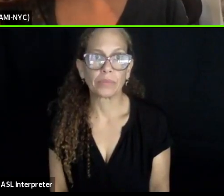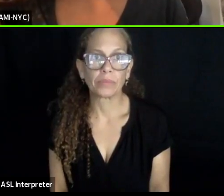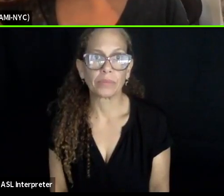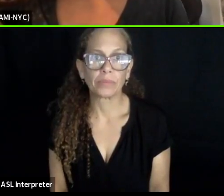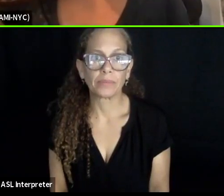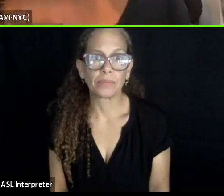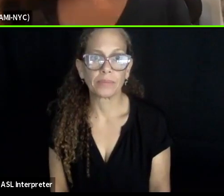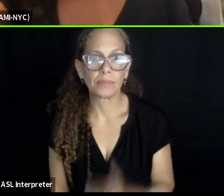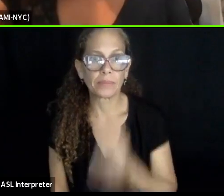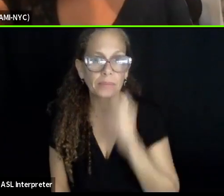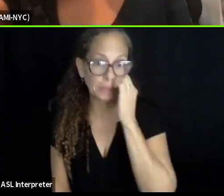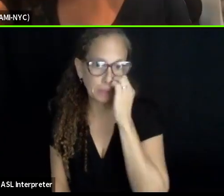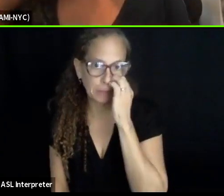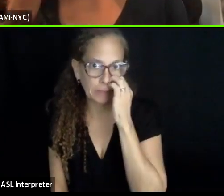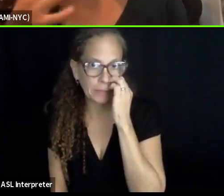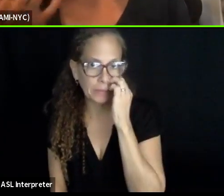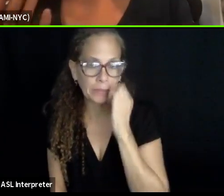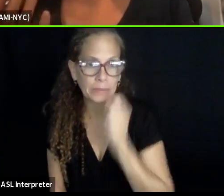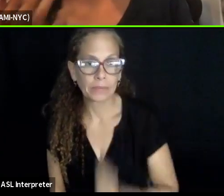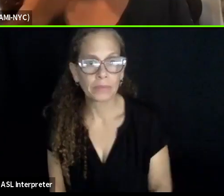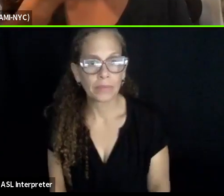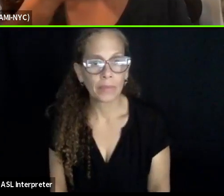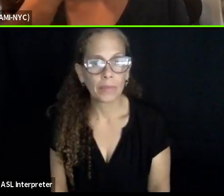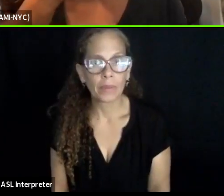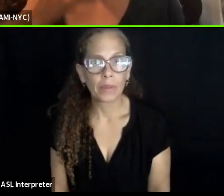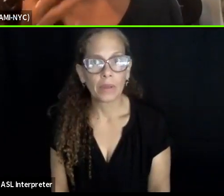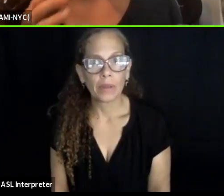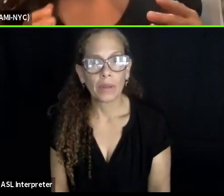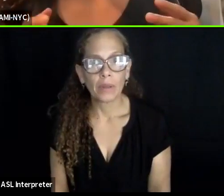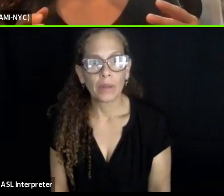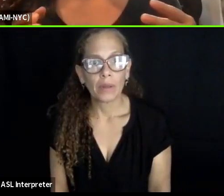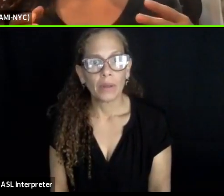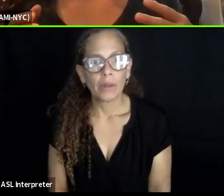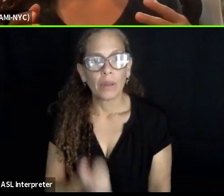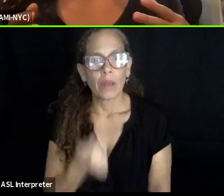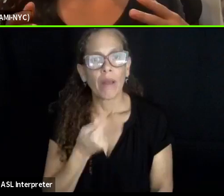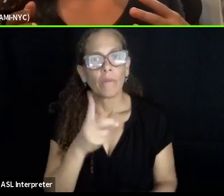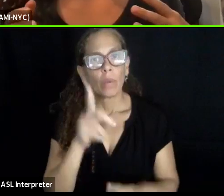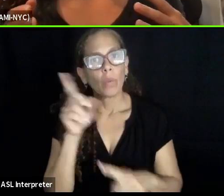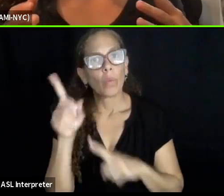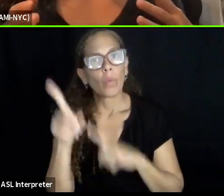Great. So there have been a couple of questions about